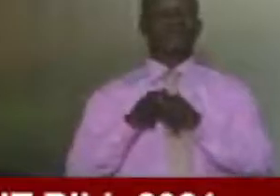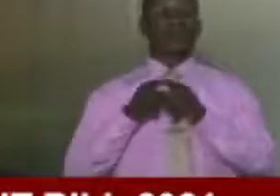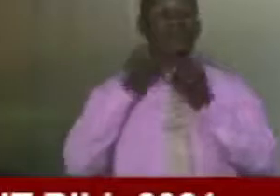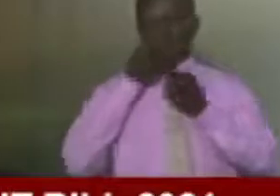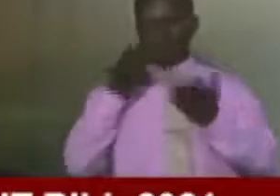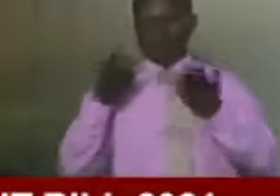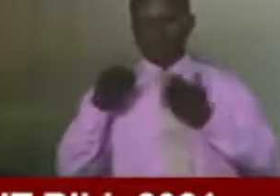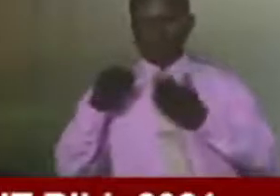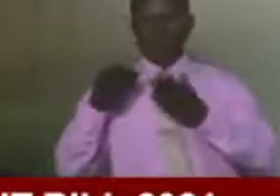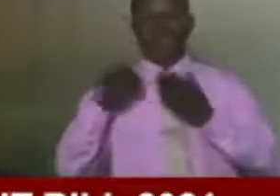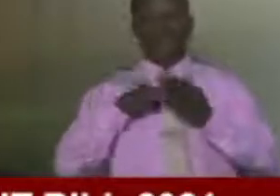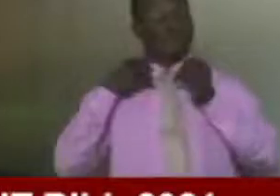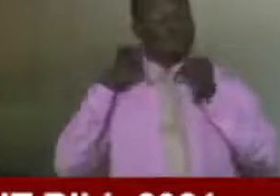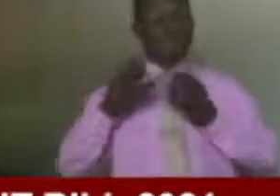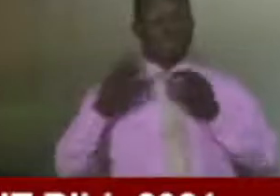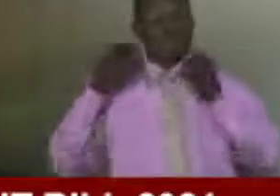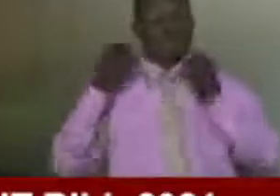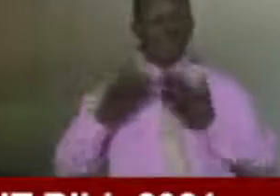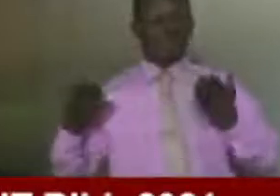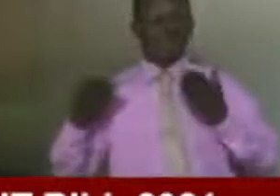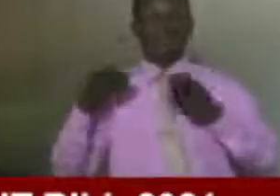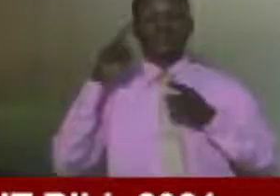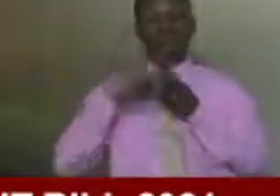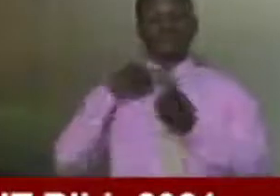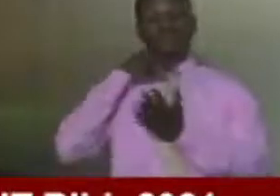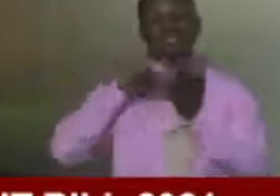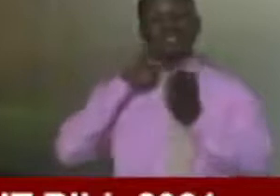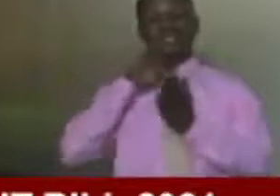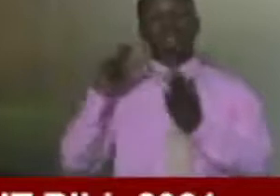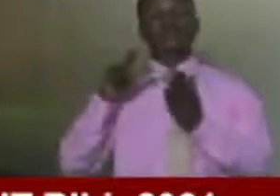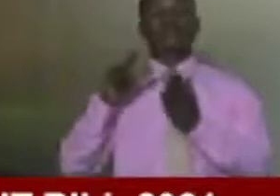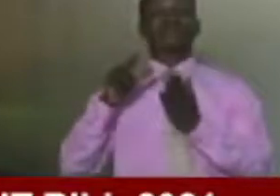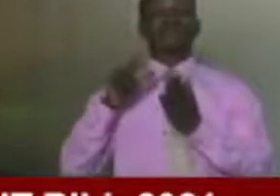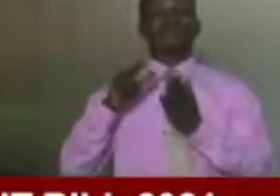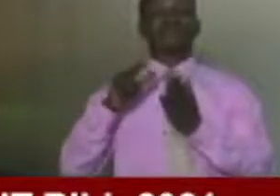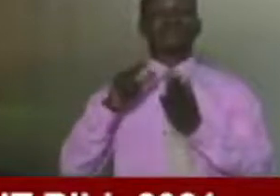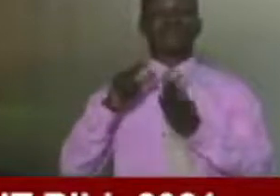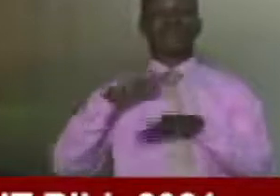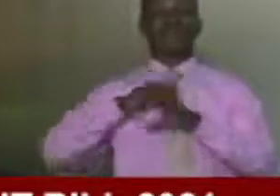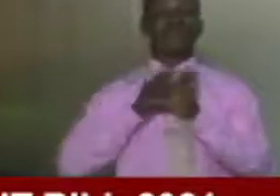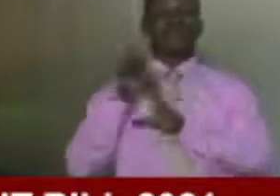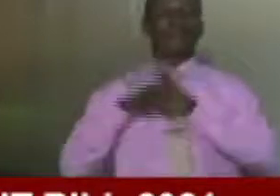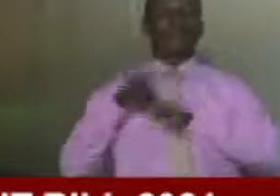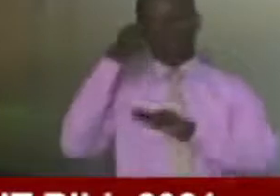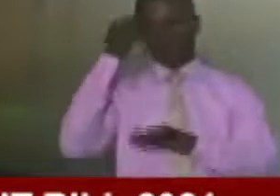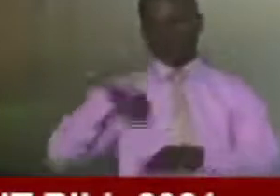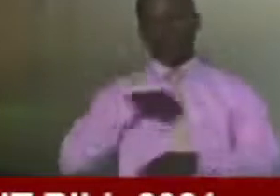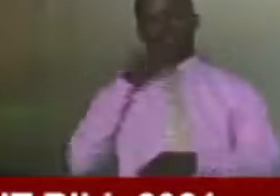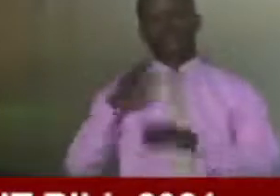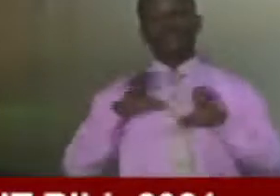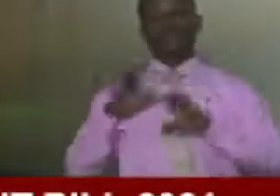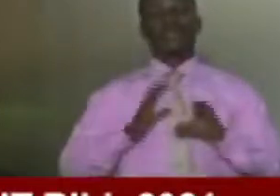is a lot more to this bill than direct primaries. And it is, we are doing ourselves a